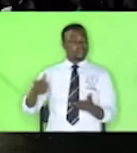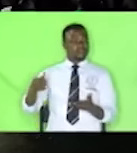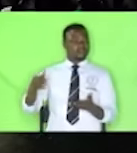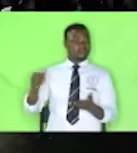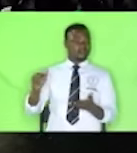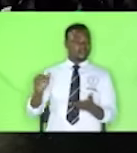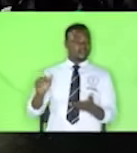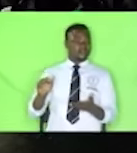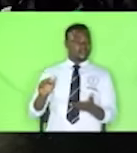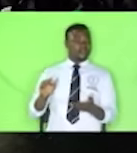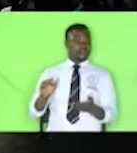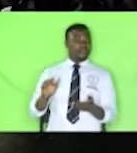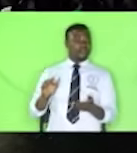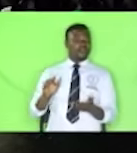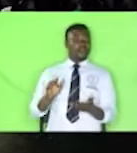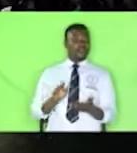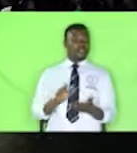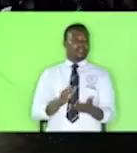Wow!